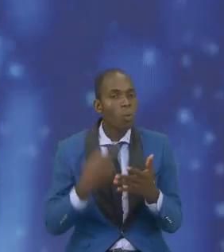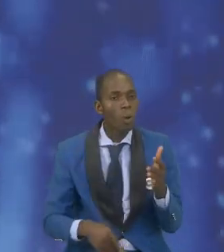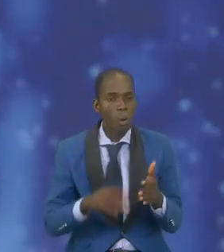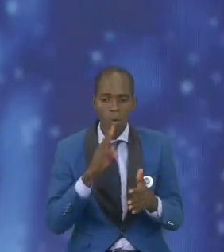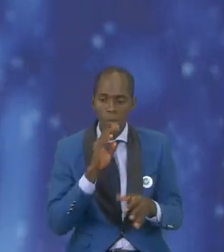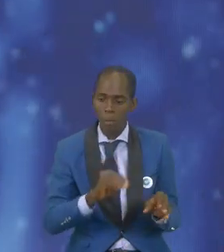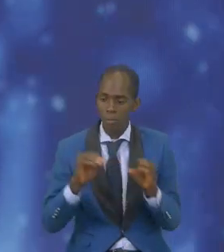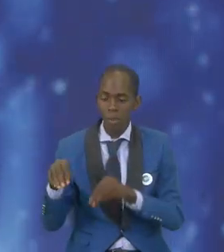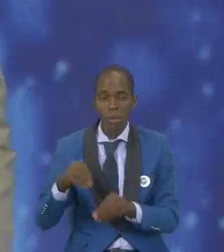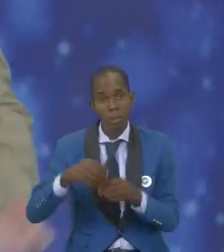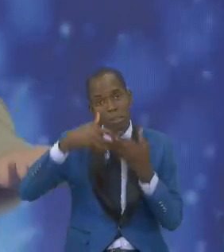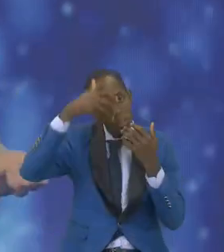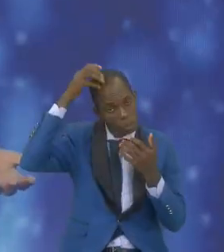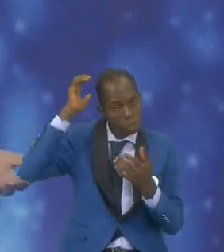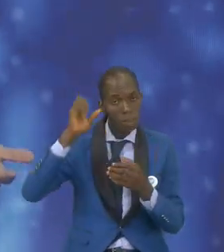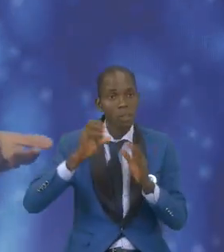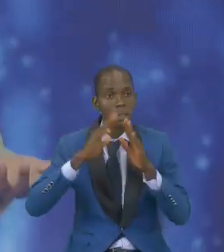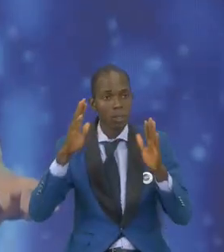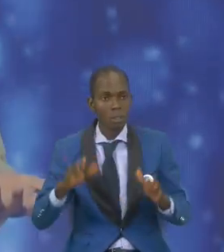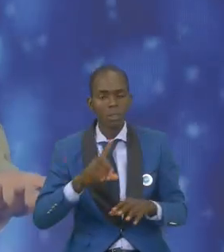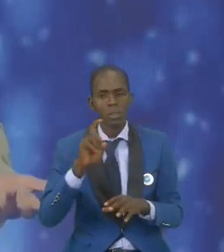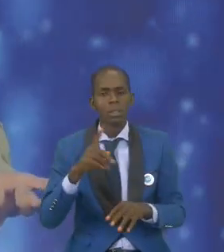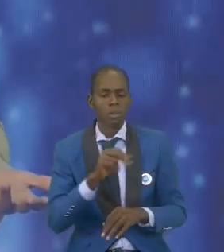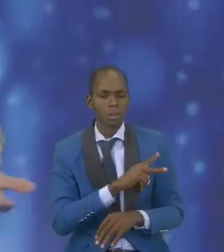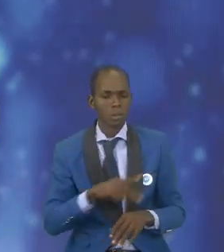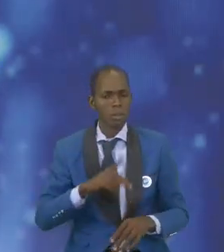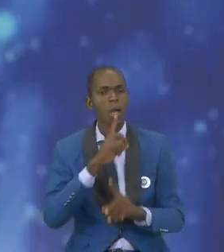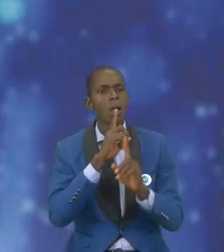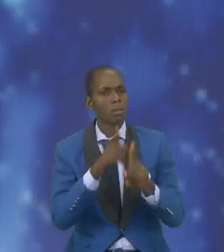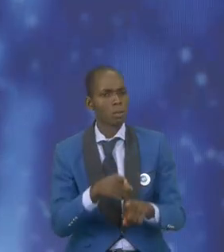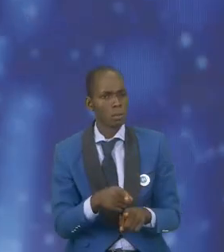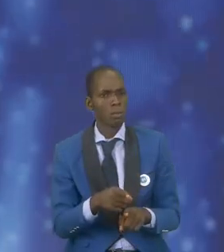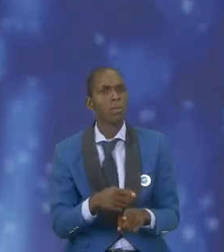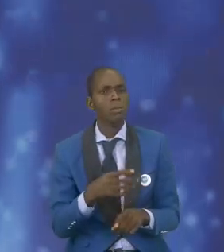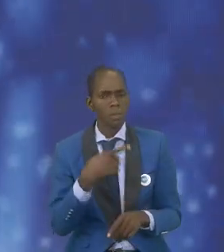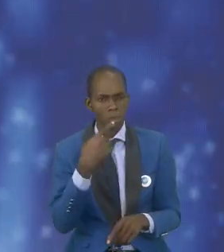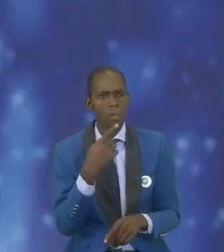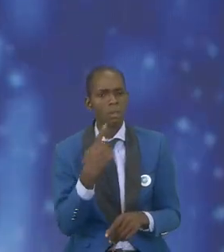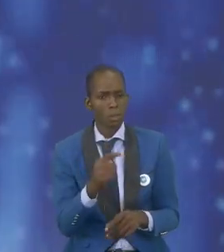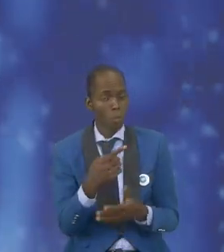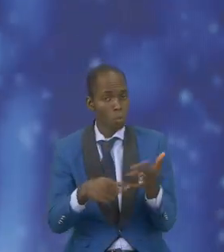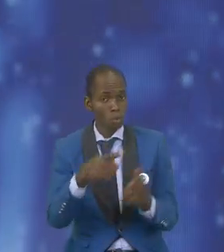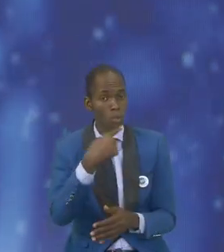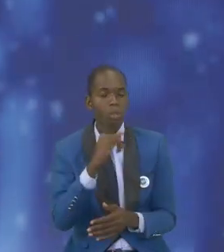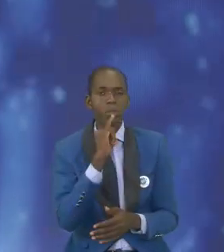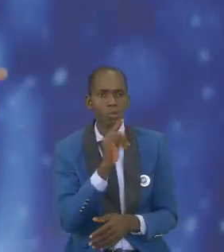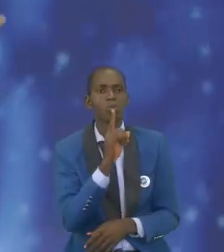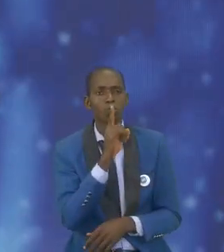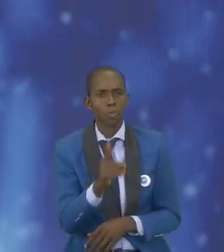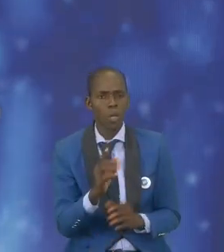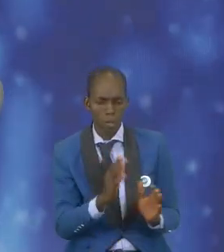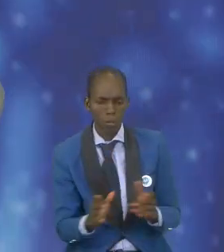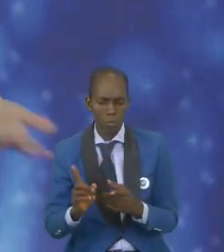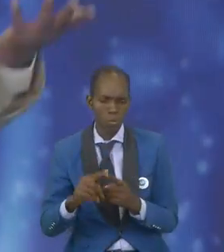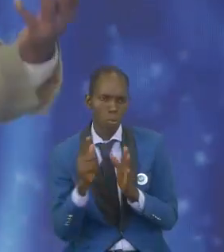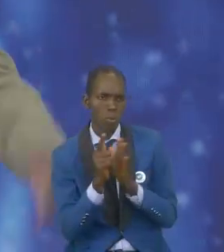den, den of lions? The king answered and said, the thing is true according to the law